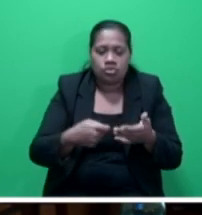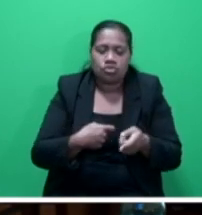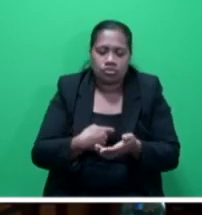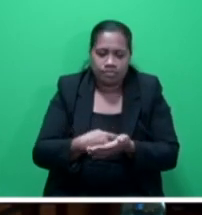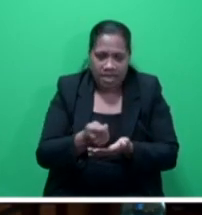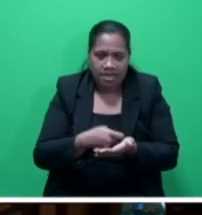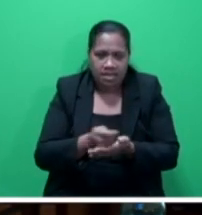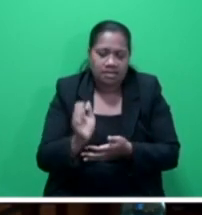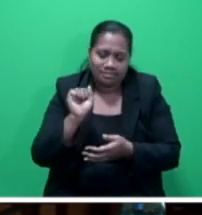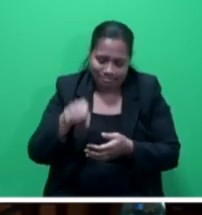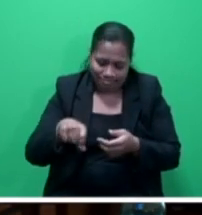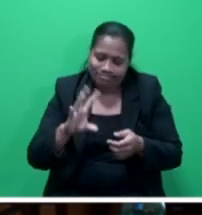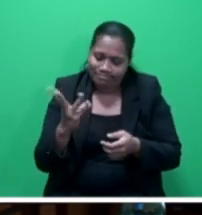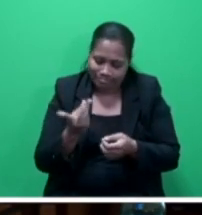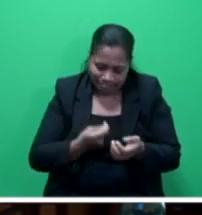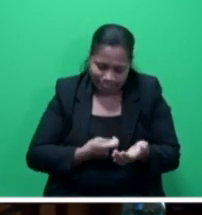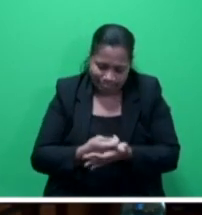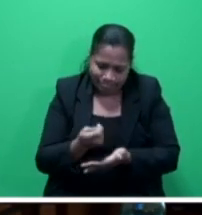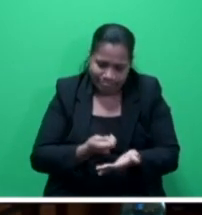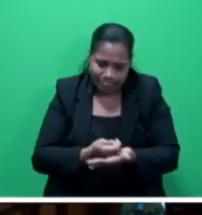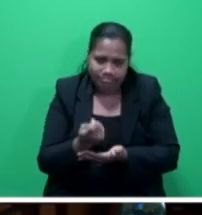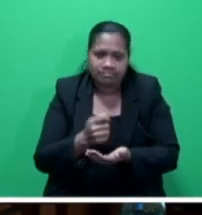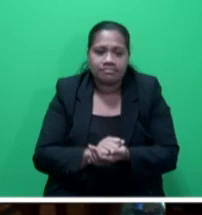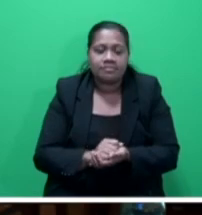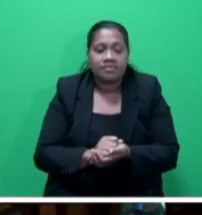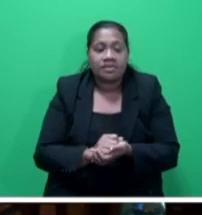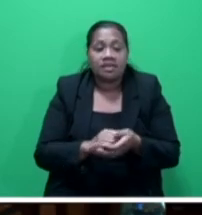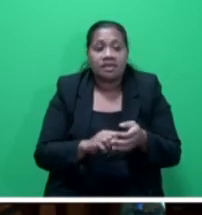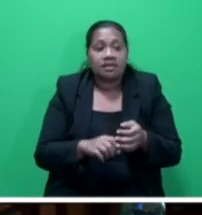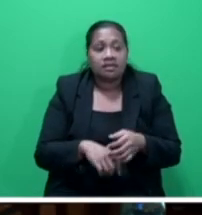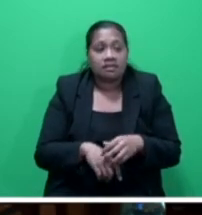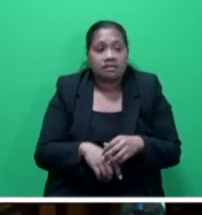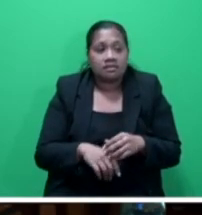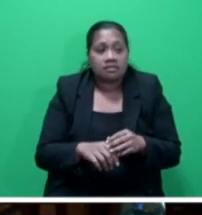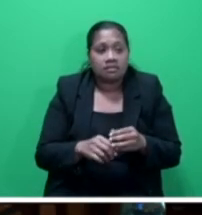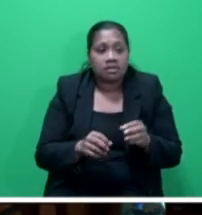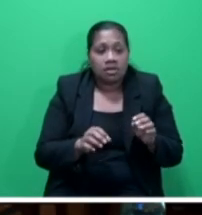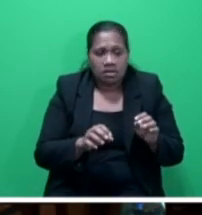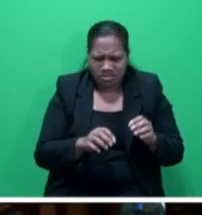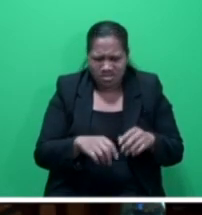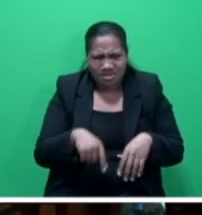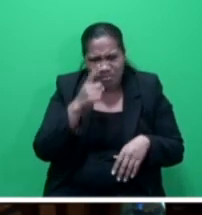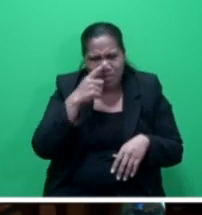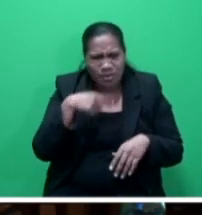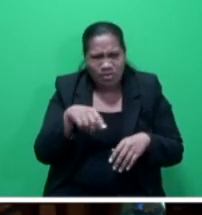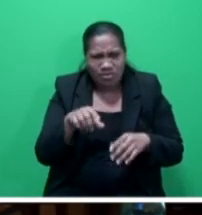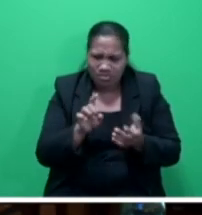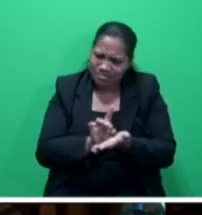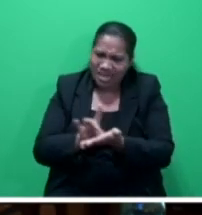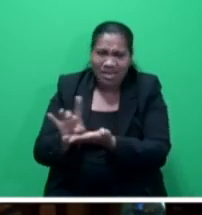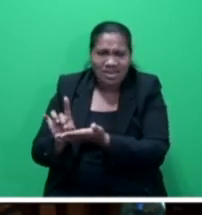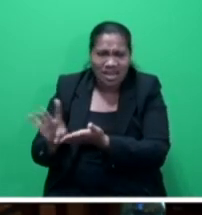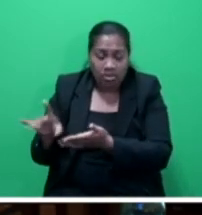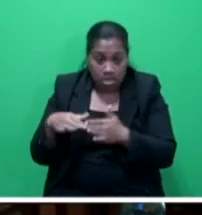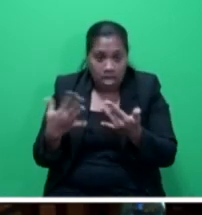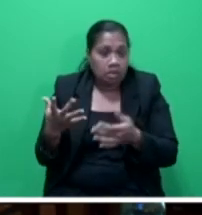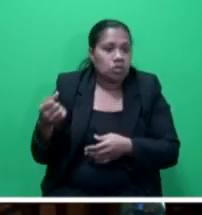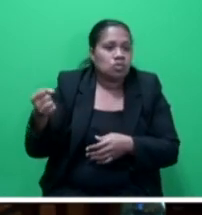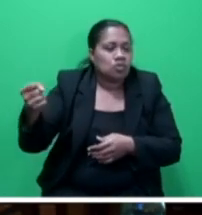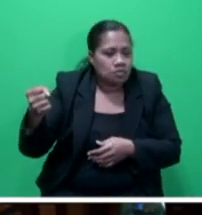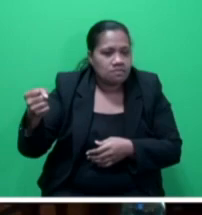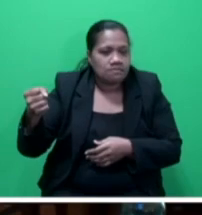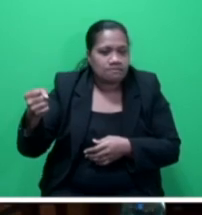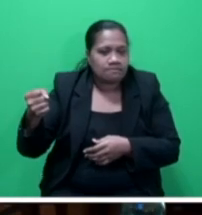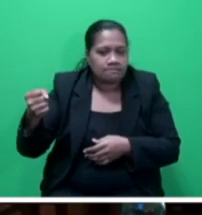PRB has also put all eviction notices on hold for time being. Mr. Speaker, sir, a total of